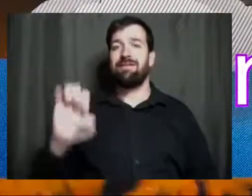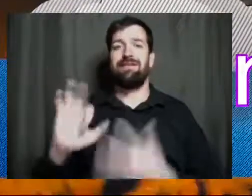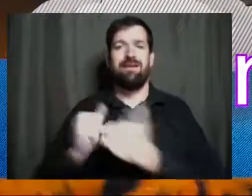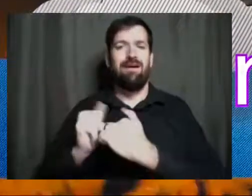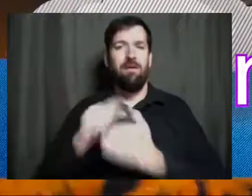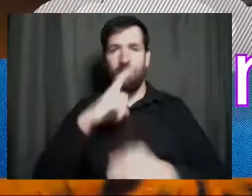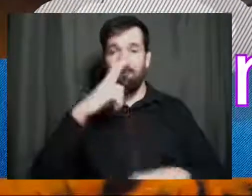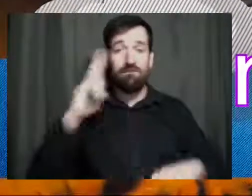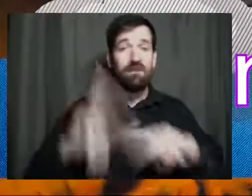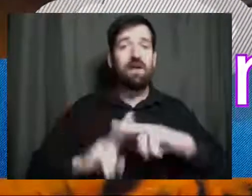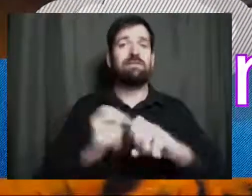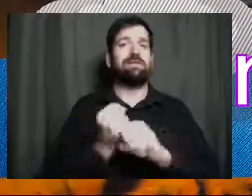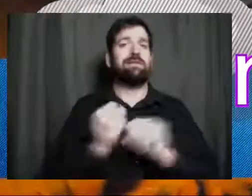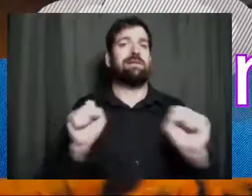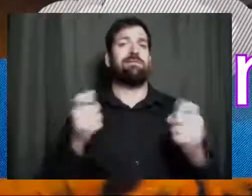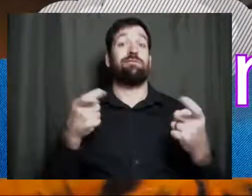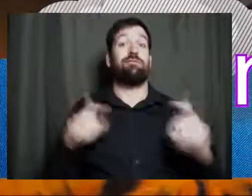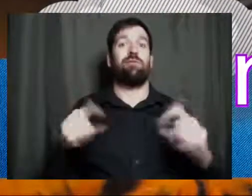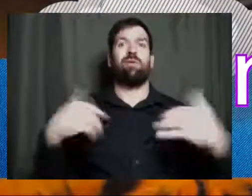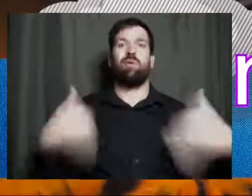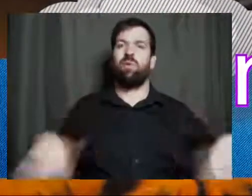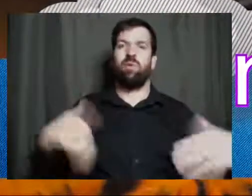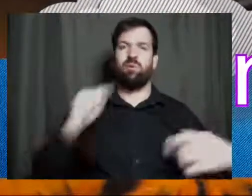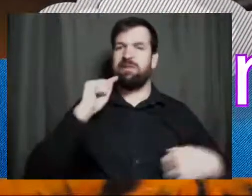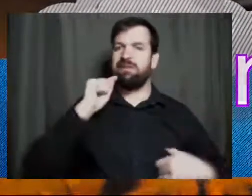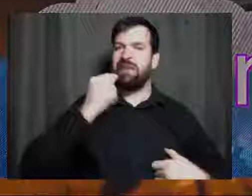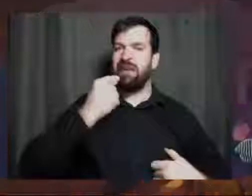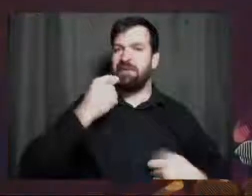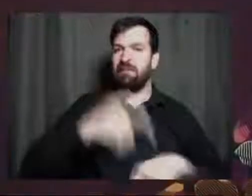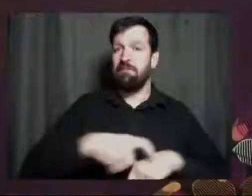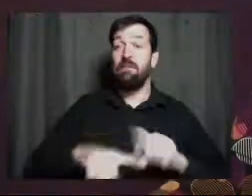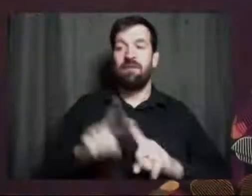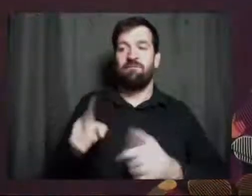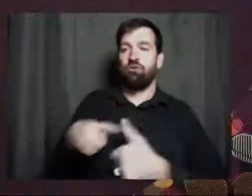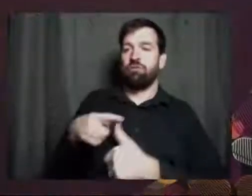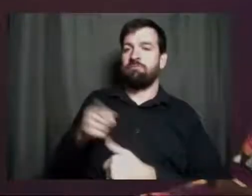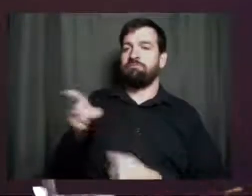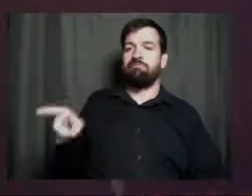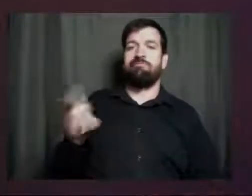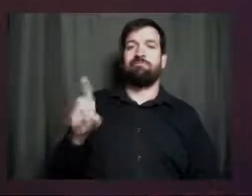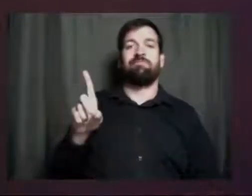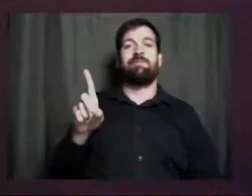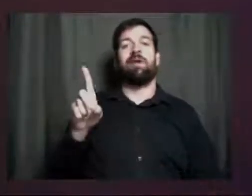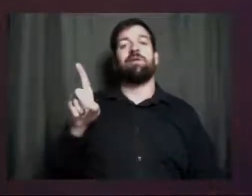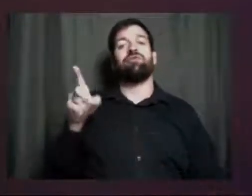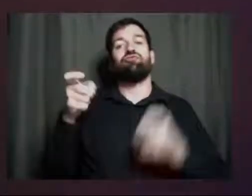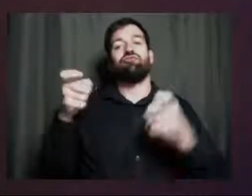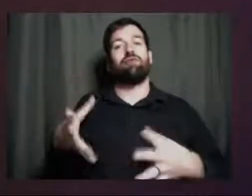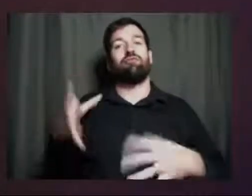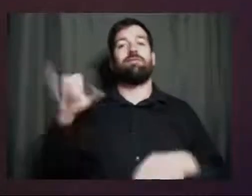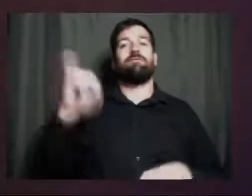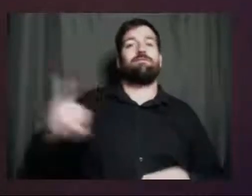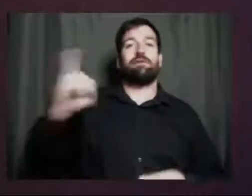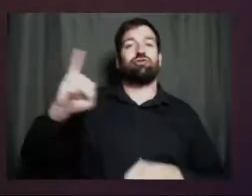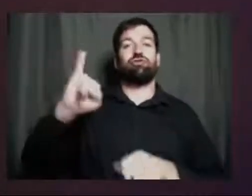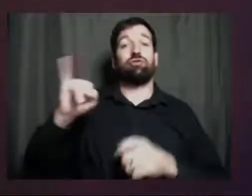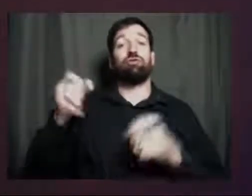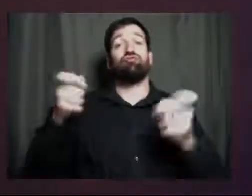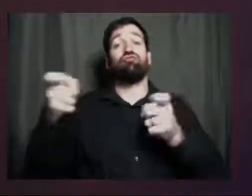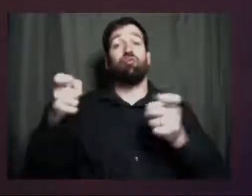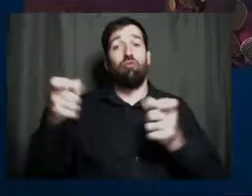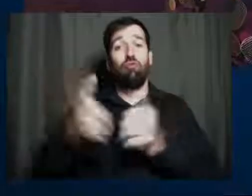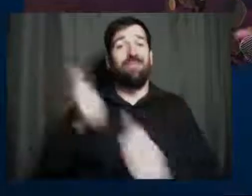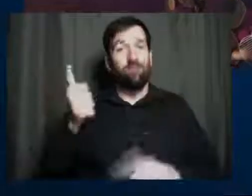this huge candy overload. But first, we're going to check in with Medical Director of Infection and Prevention and Control, Dr. Dana